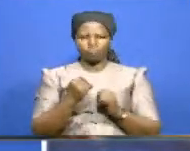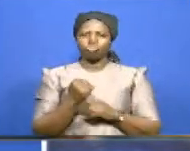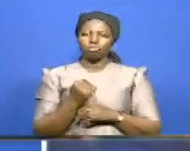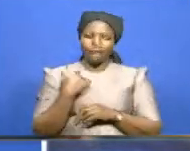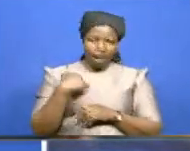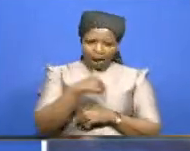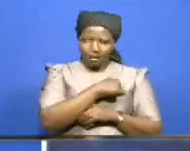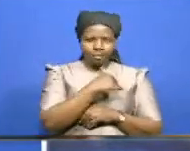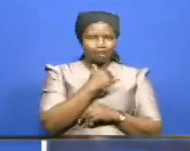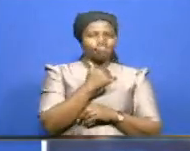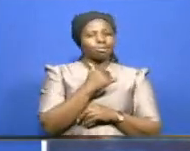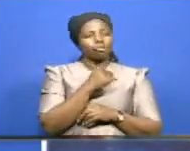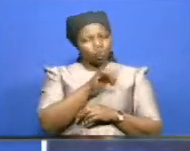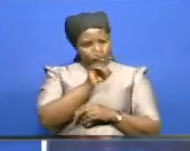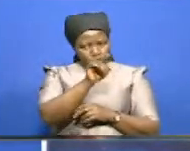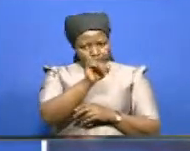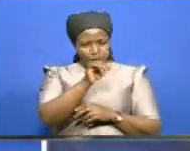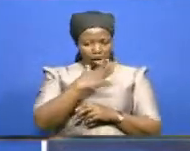mtoto yetu.